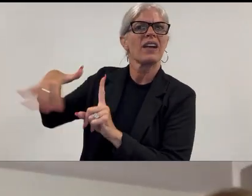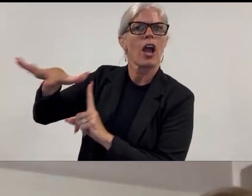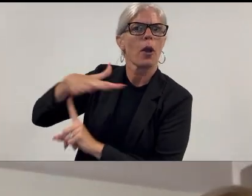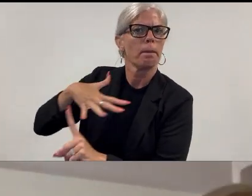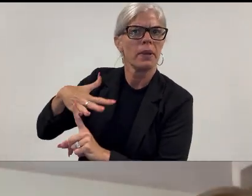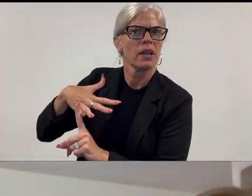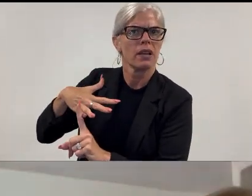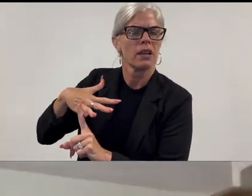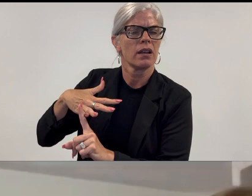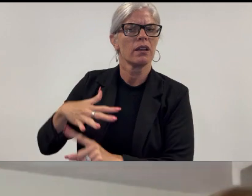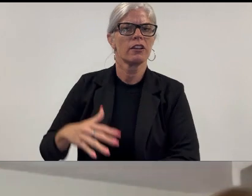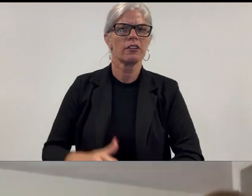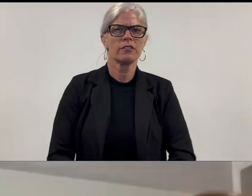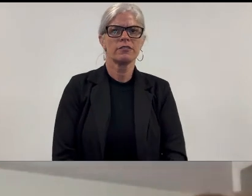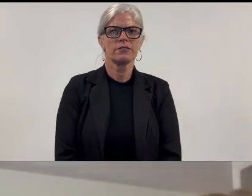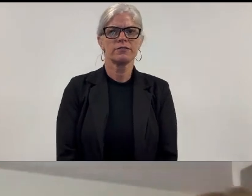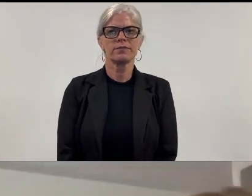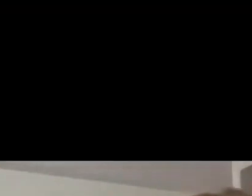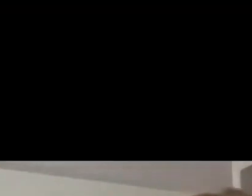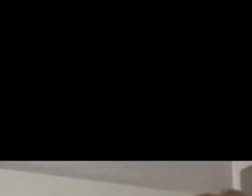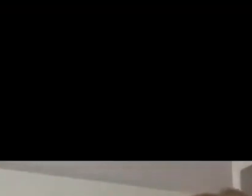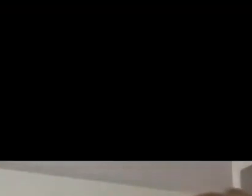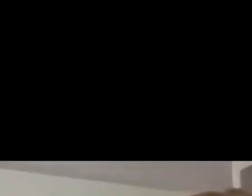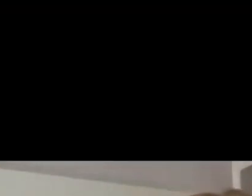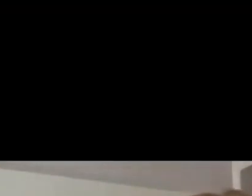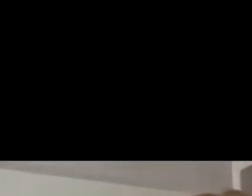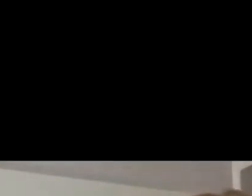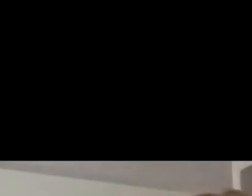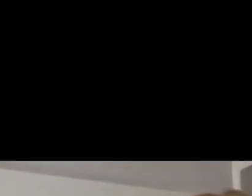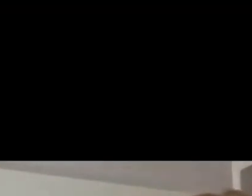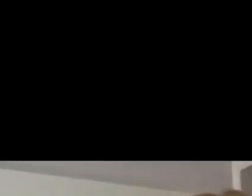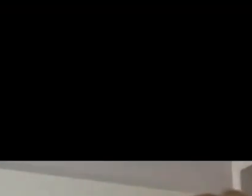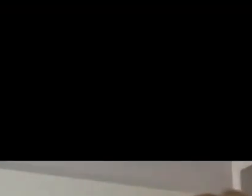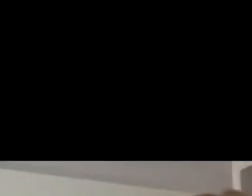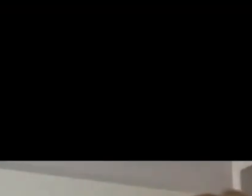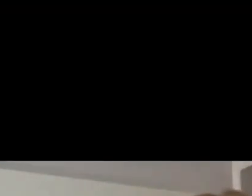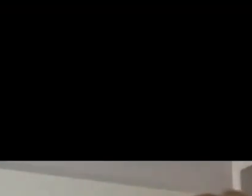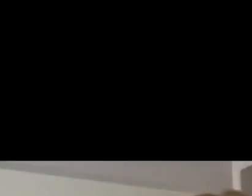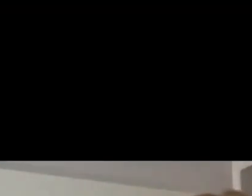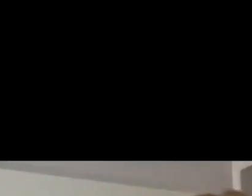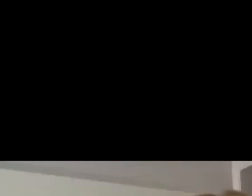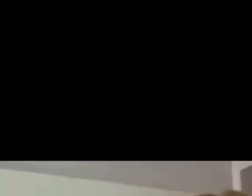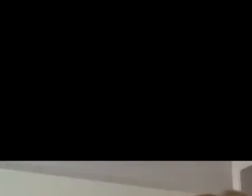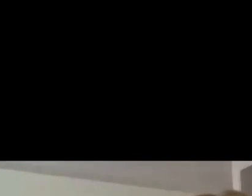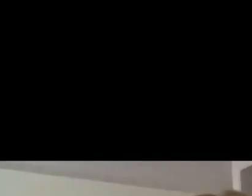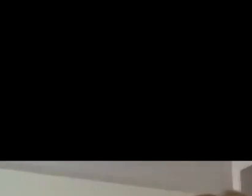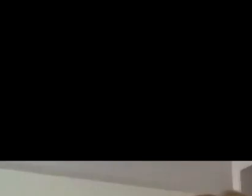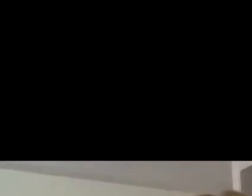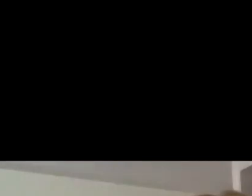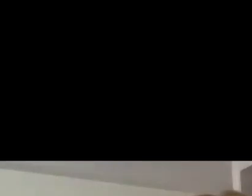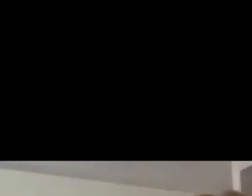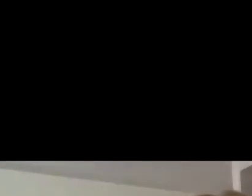of regular environment. And then somebody had a question about, in doing these, would